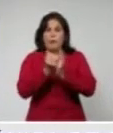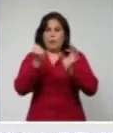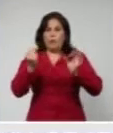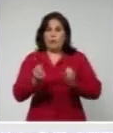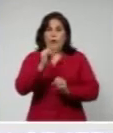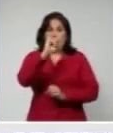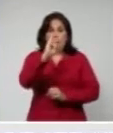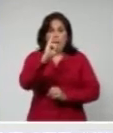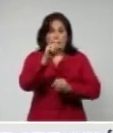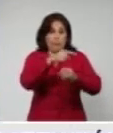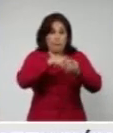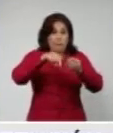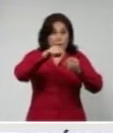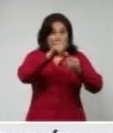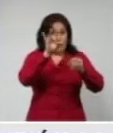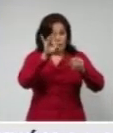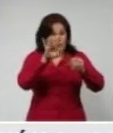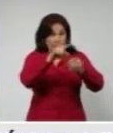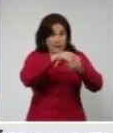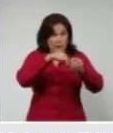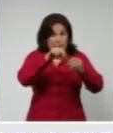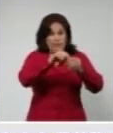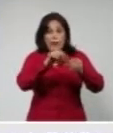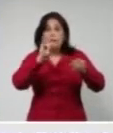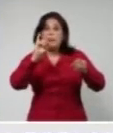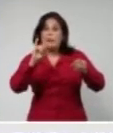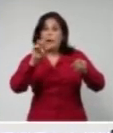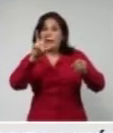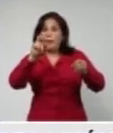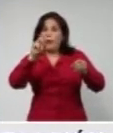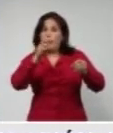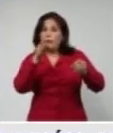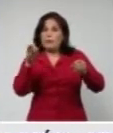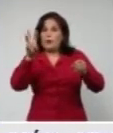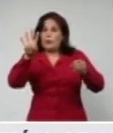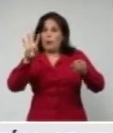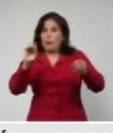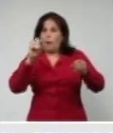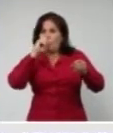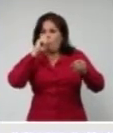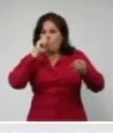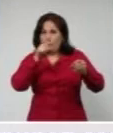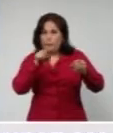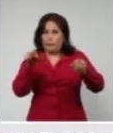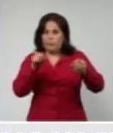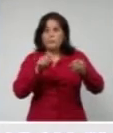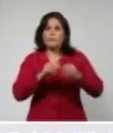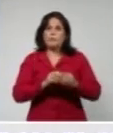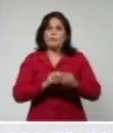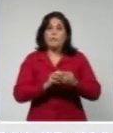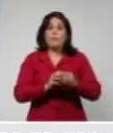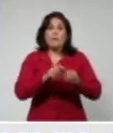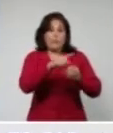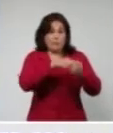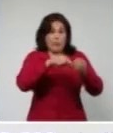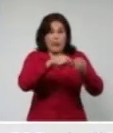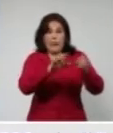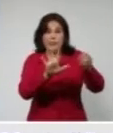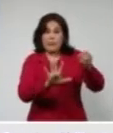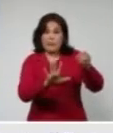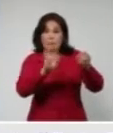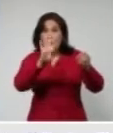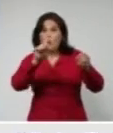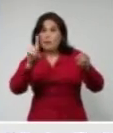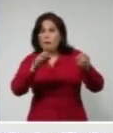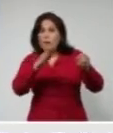Yesterday, 6 people between 20 and 40 years of age tested positive